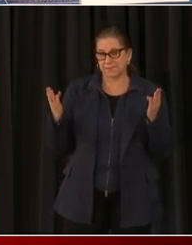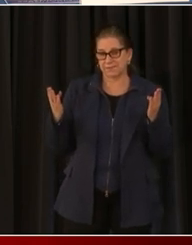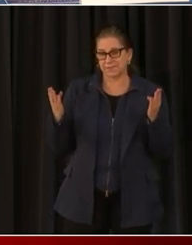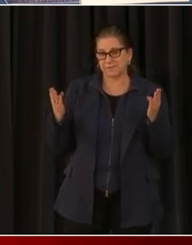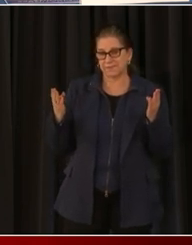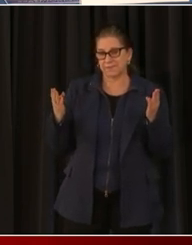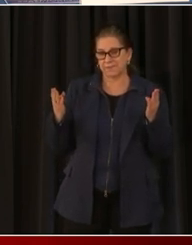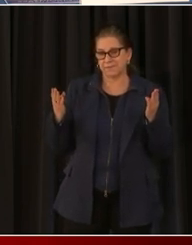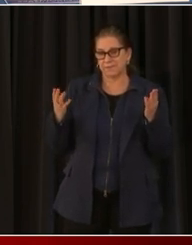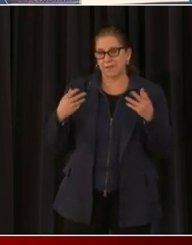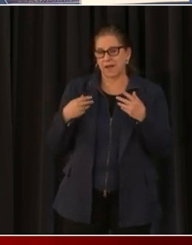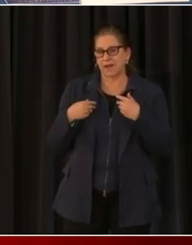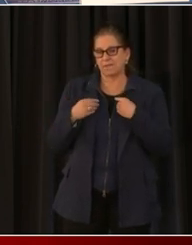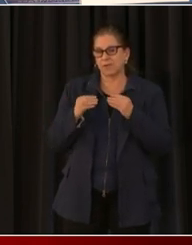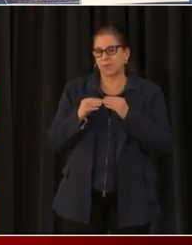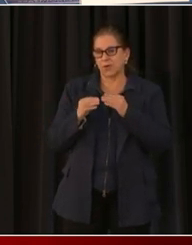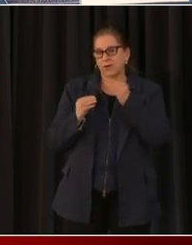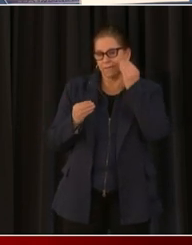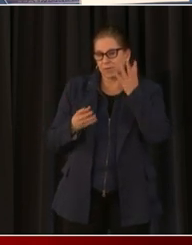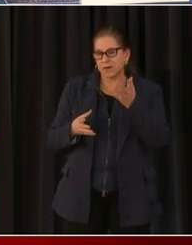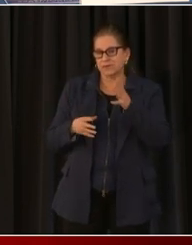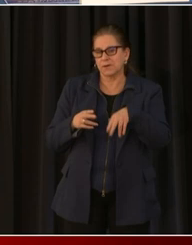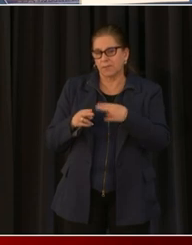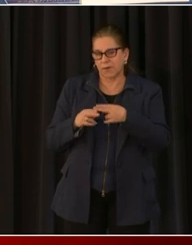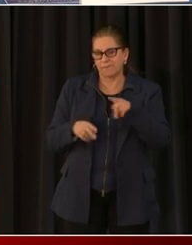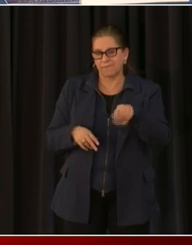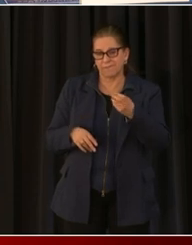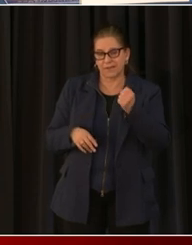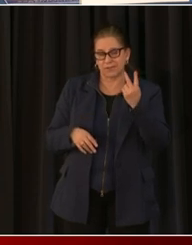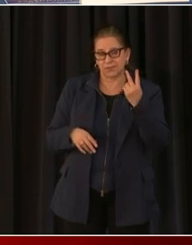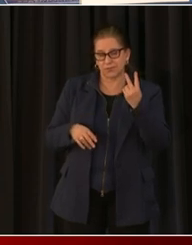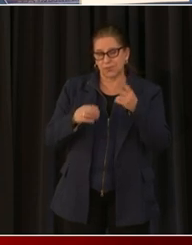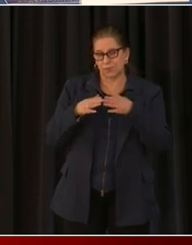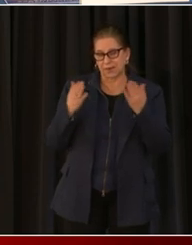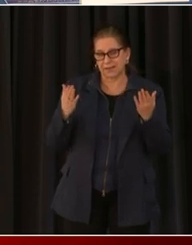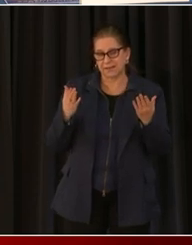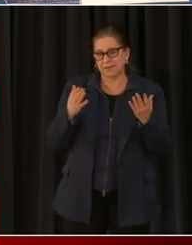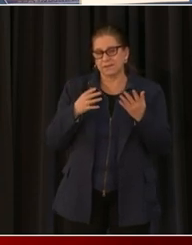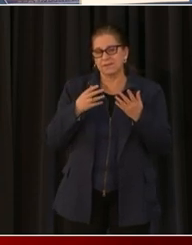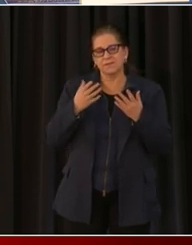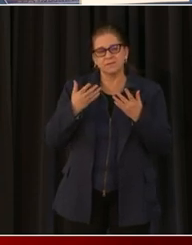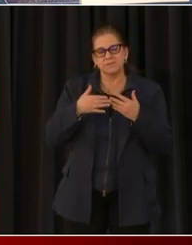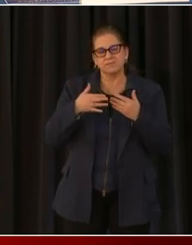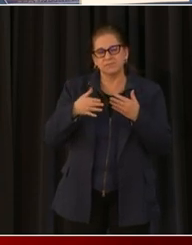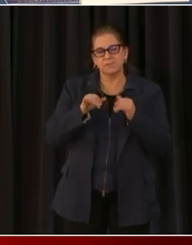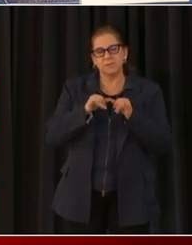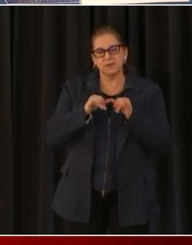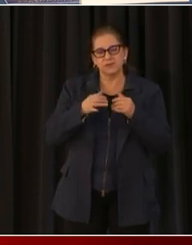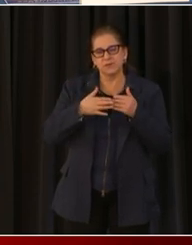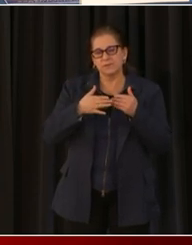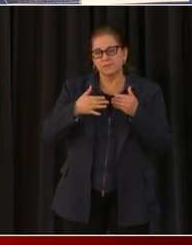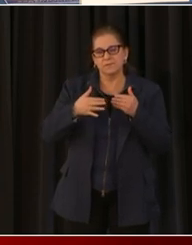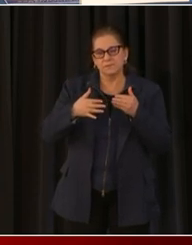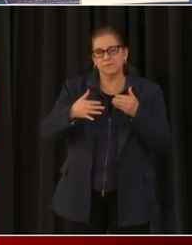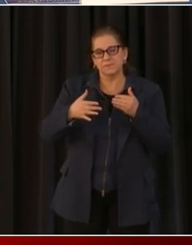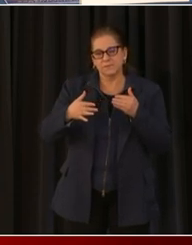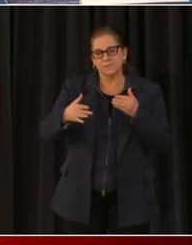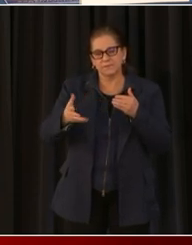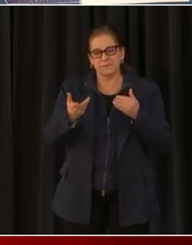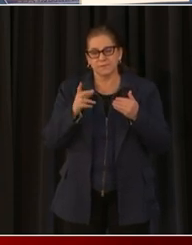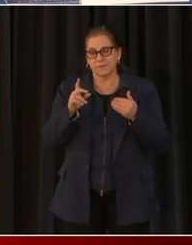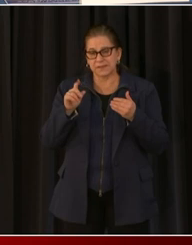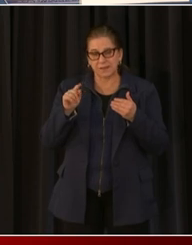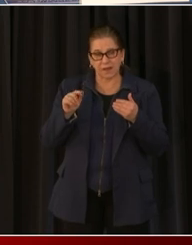additional information related to each one of these metrics to show the trends over time in the District of Columbia, because we believe an analysis